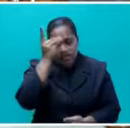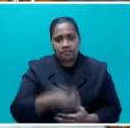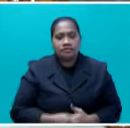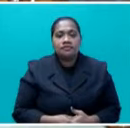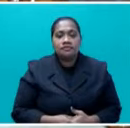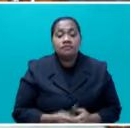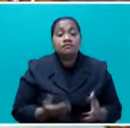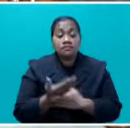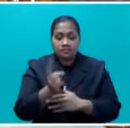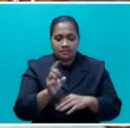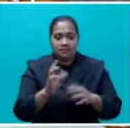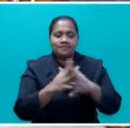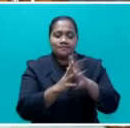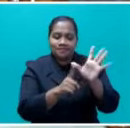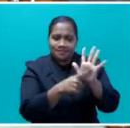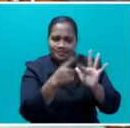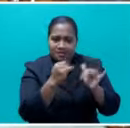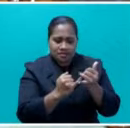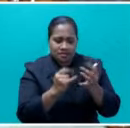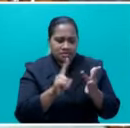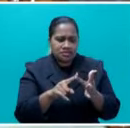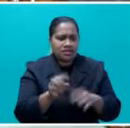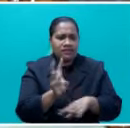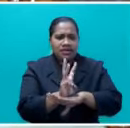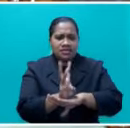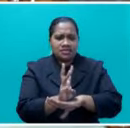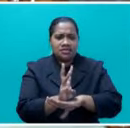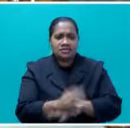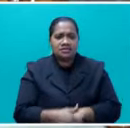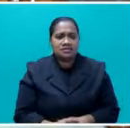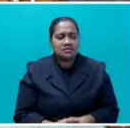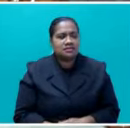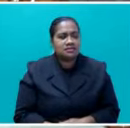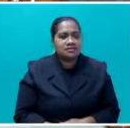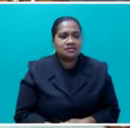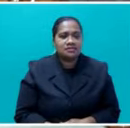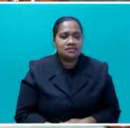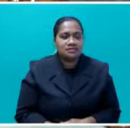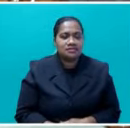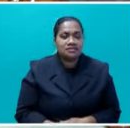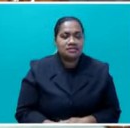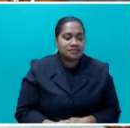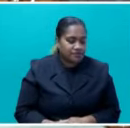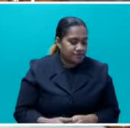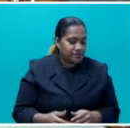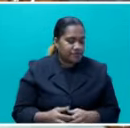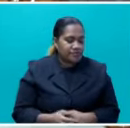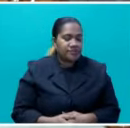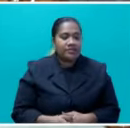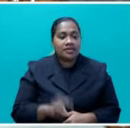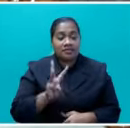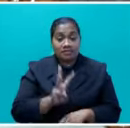the Wireless platform as a student in Tailevu at QBS. Mr. Speaker, sir, Wireless has also carried out nationwide roadshows.